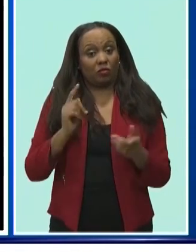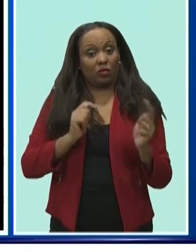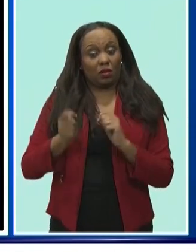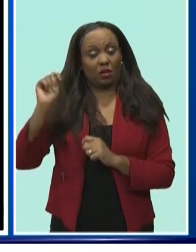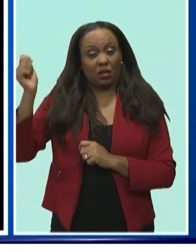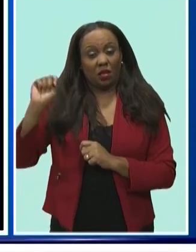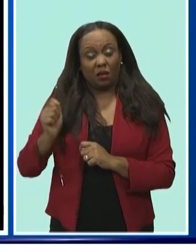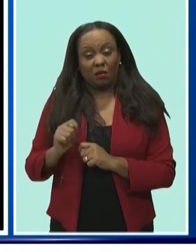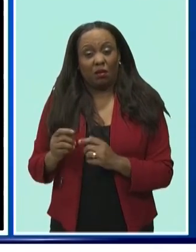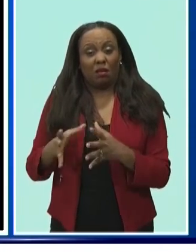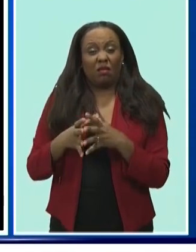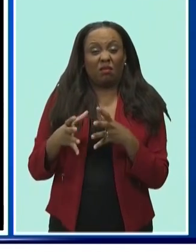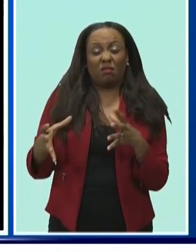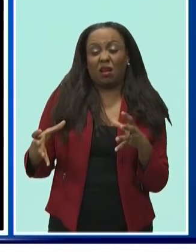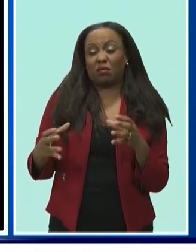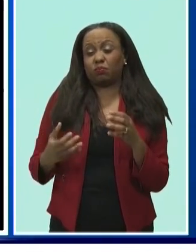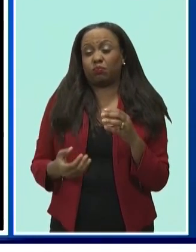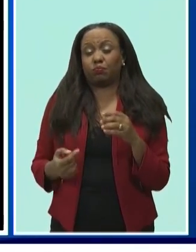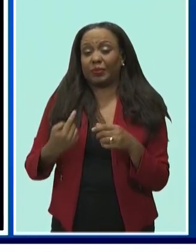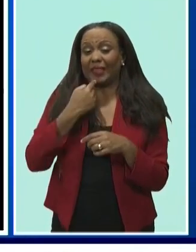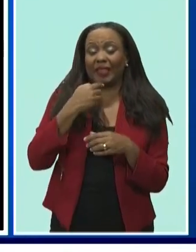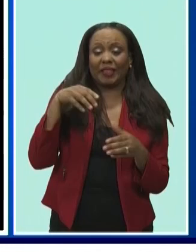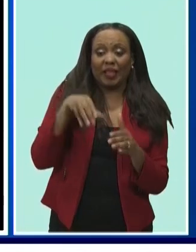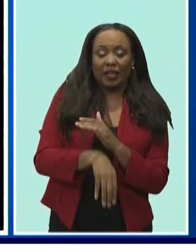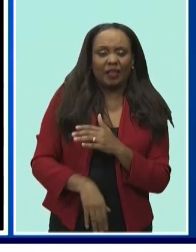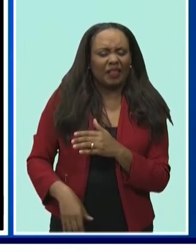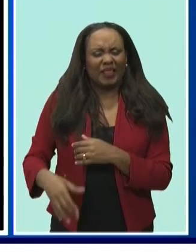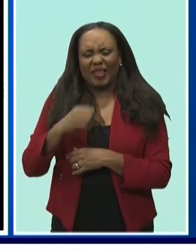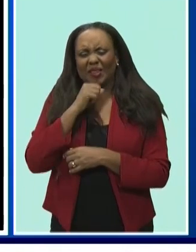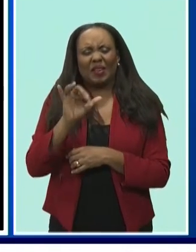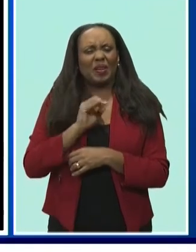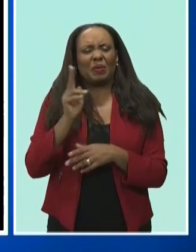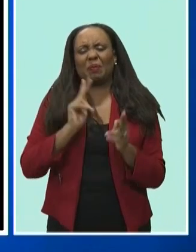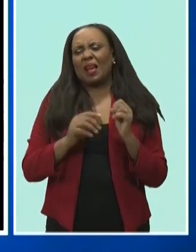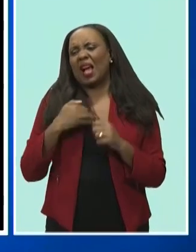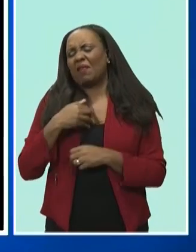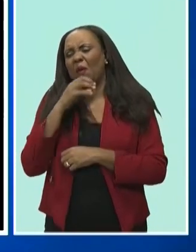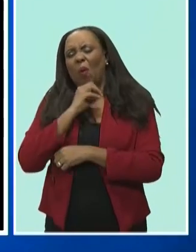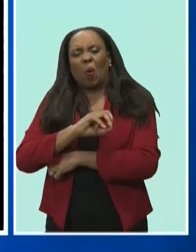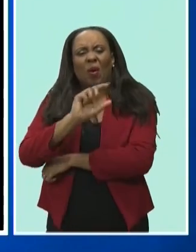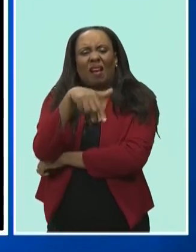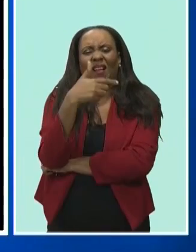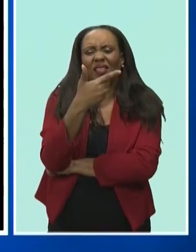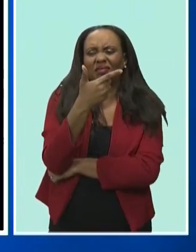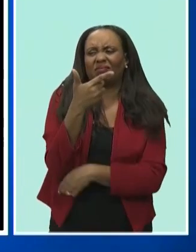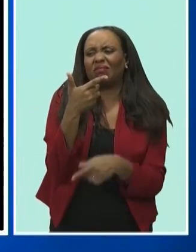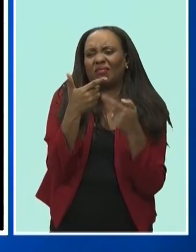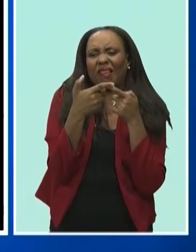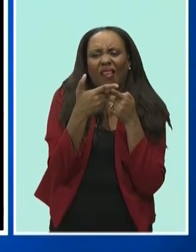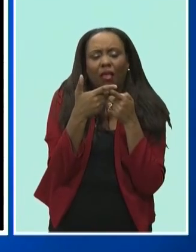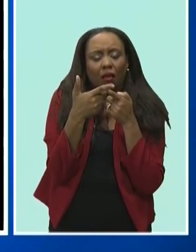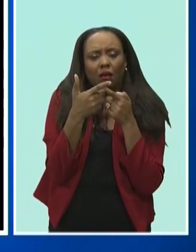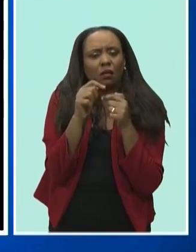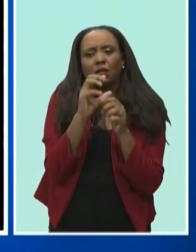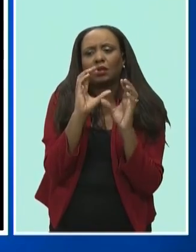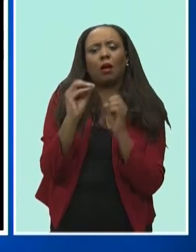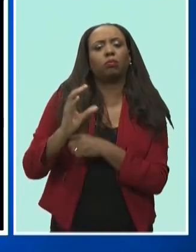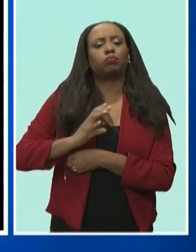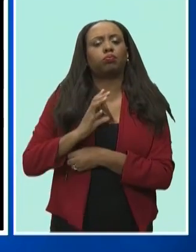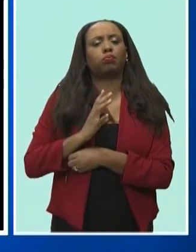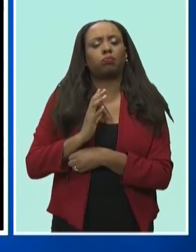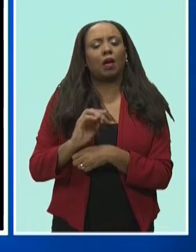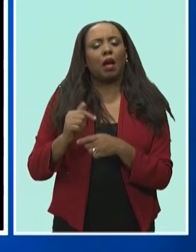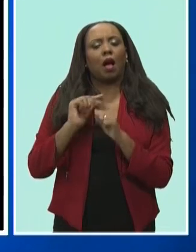criminal enterprise. This is not, as in the old days, someone having a rusty old revolver with 2 rounds of ammunition. They're very sophisticated weapons